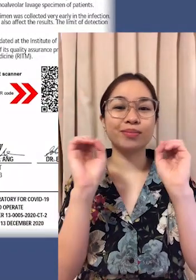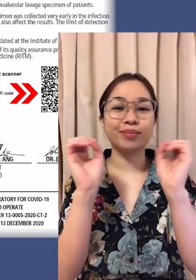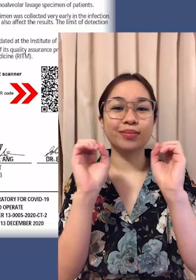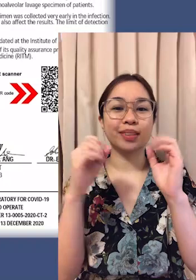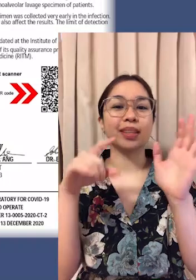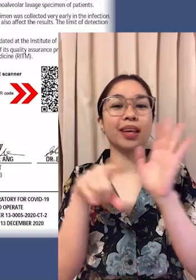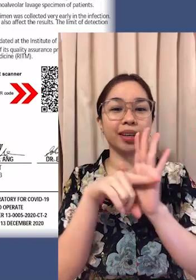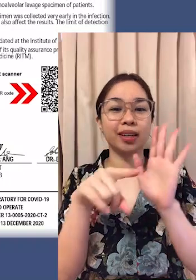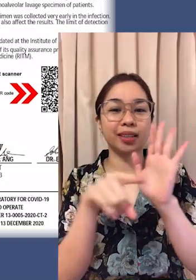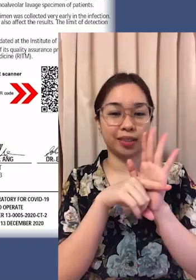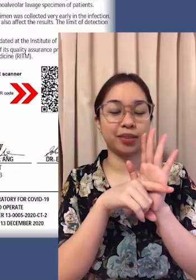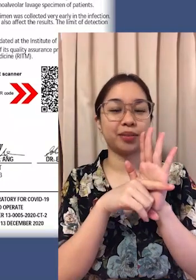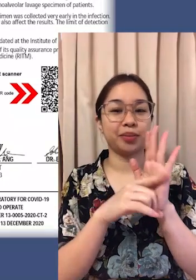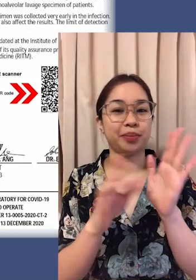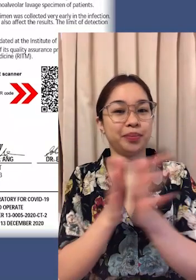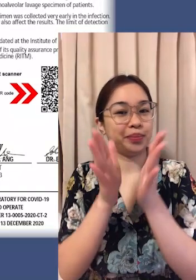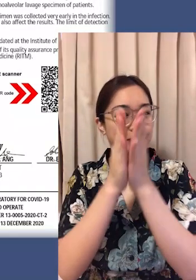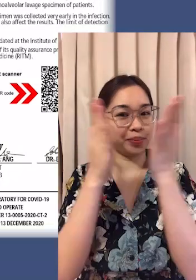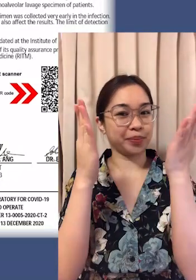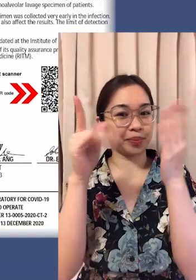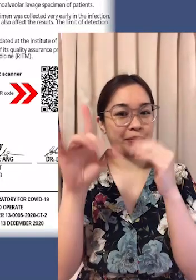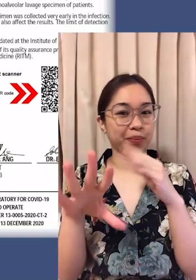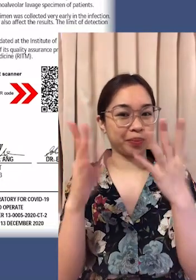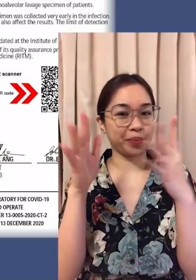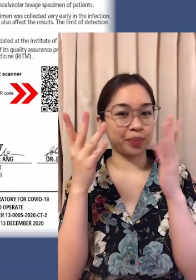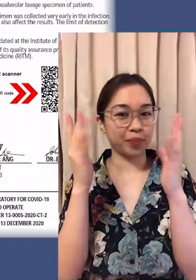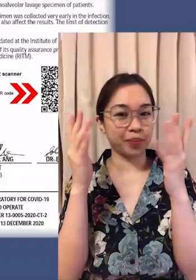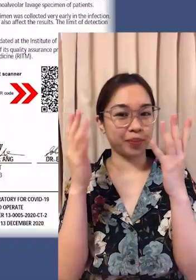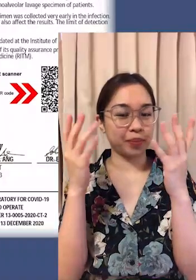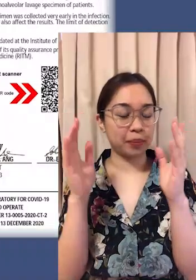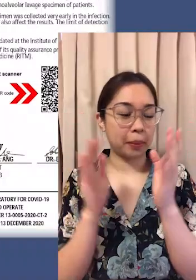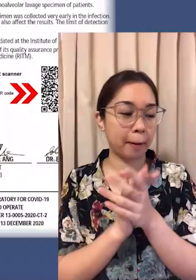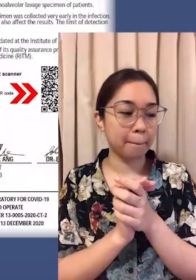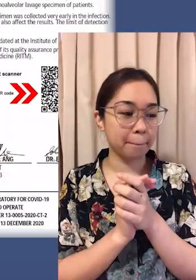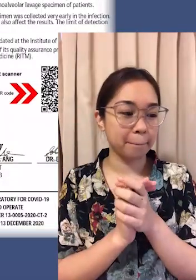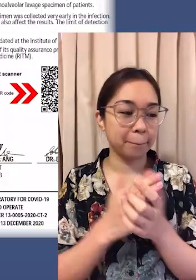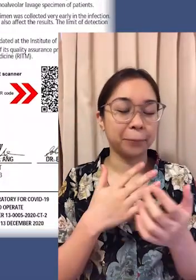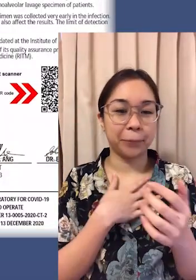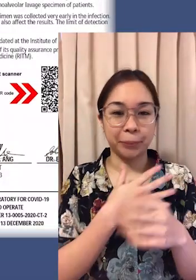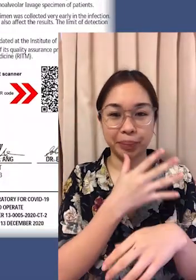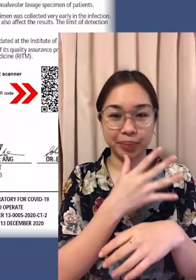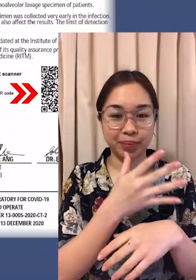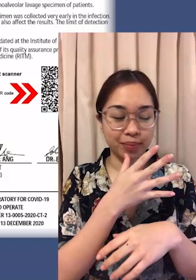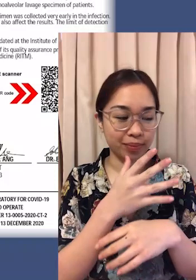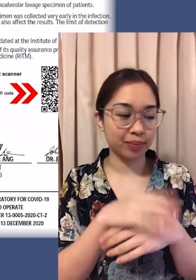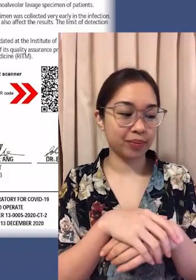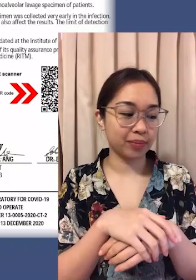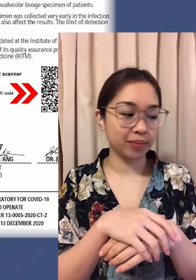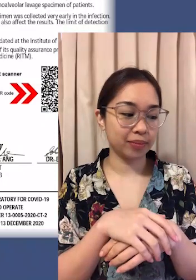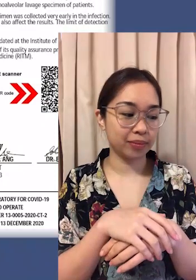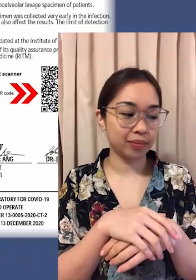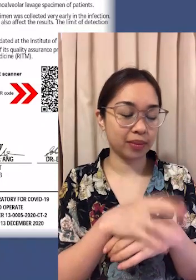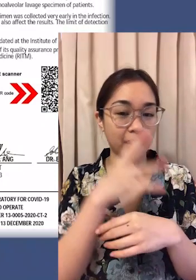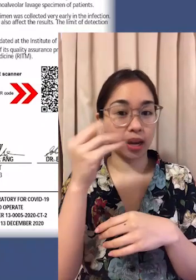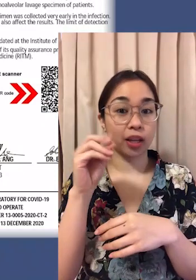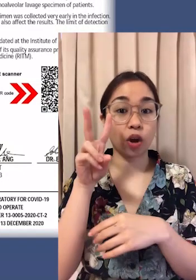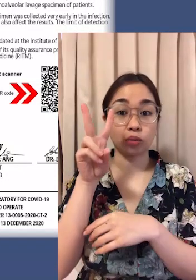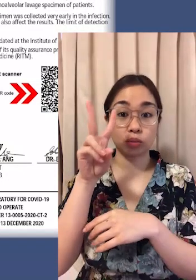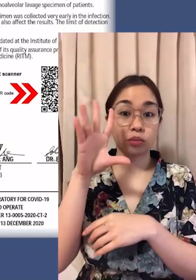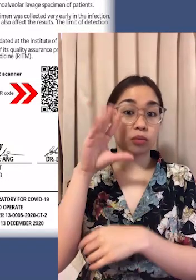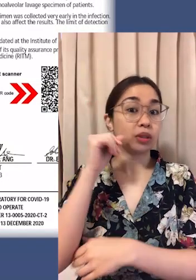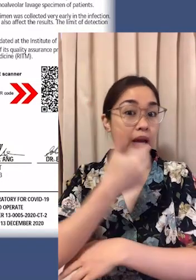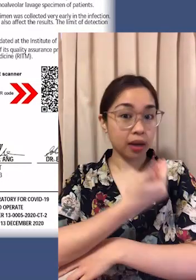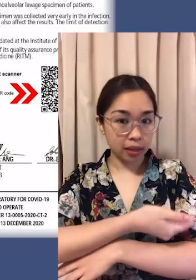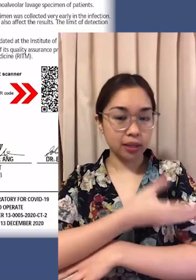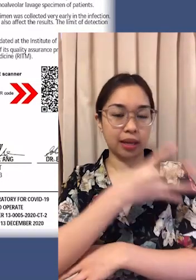resulta, nagiging negative po lahat ang resulta, even sa sakit ng aming nanay. At even po yung swab ng dalawa